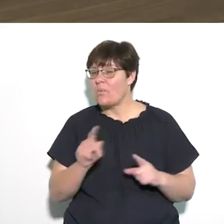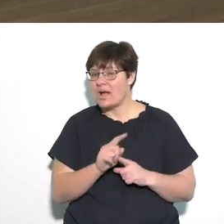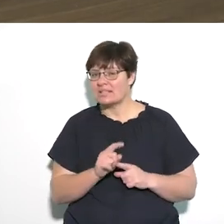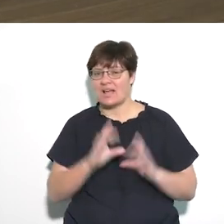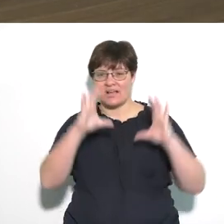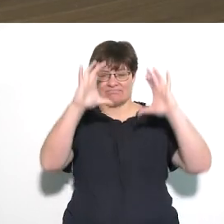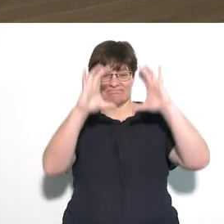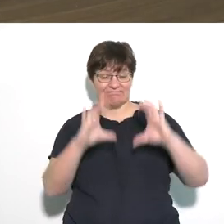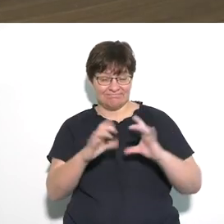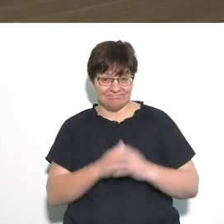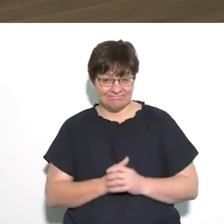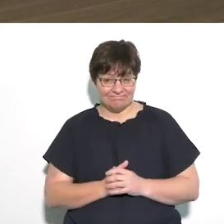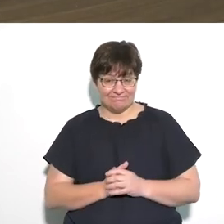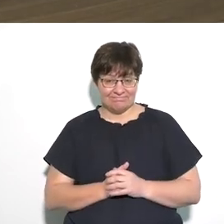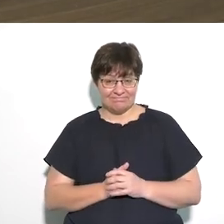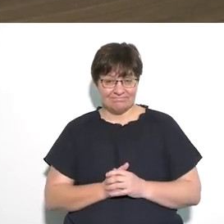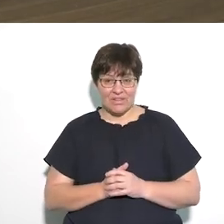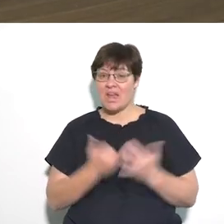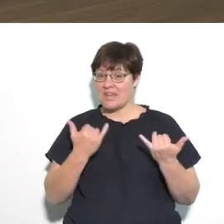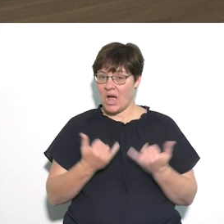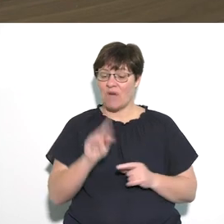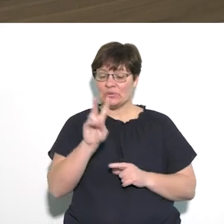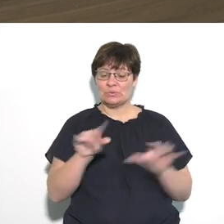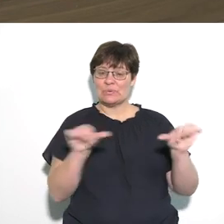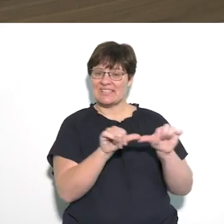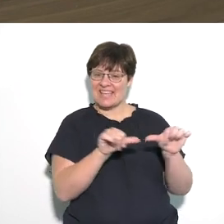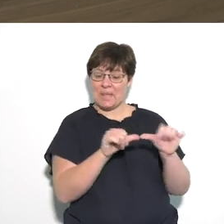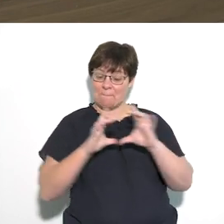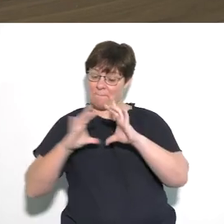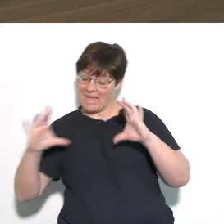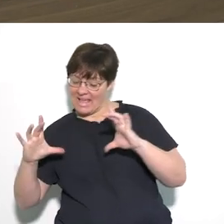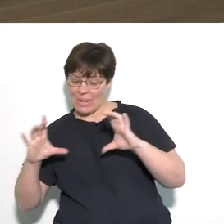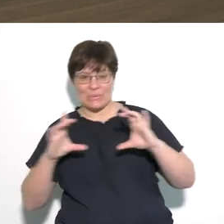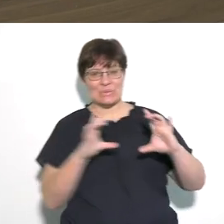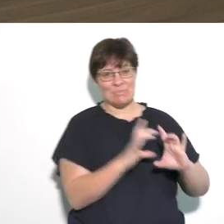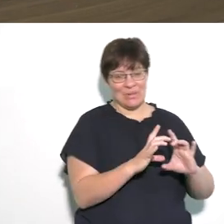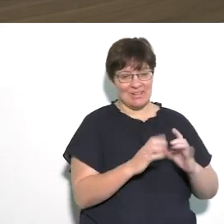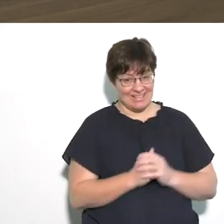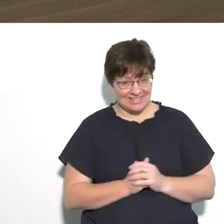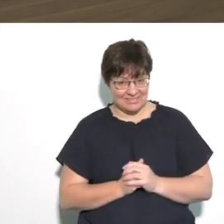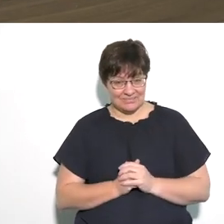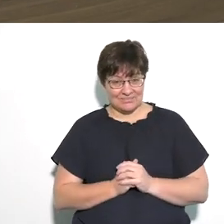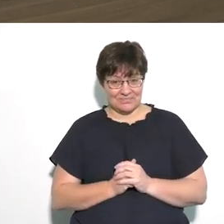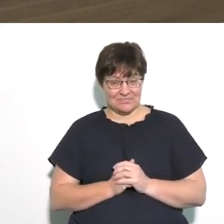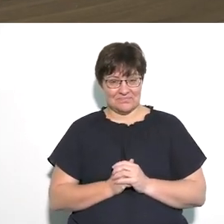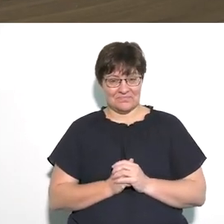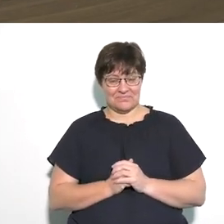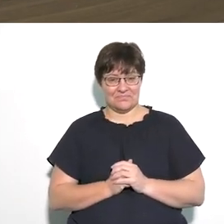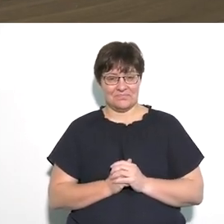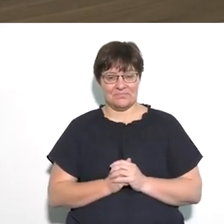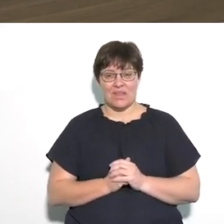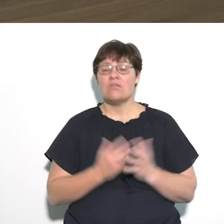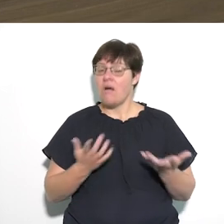mean? Just like this. Can you see that now I've got the bigger circle and I've got the slightly smaller